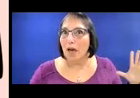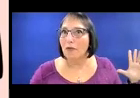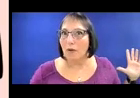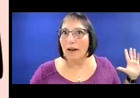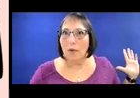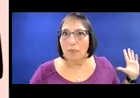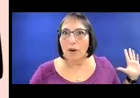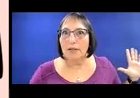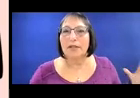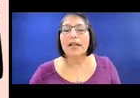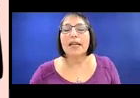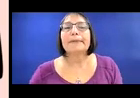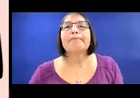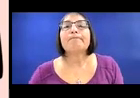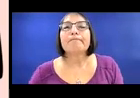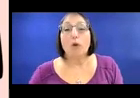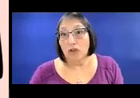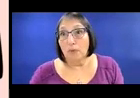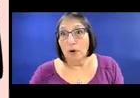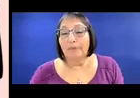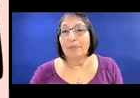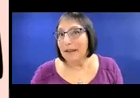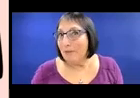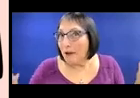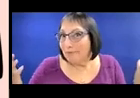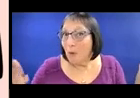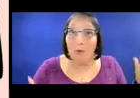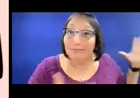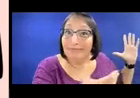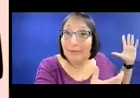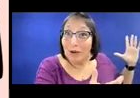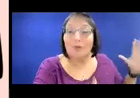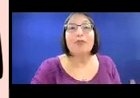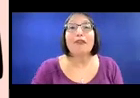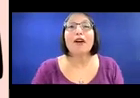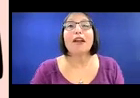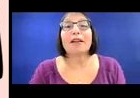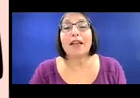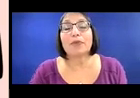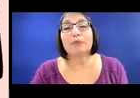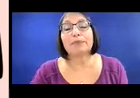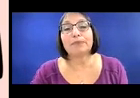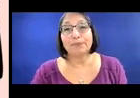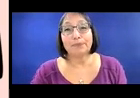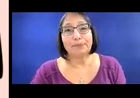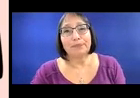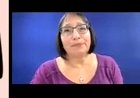do a lot of drawing on whiteboard, or chalkboard, depending upon, or flip charts, whatever I've got in my classroom.